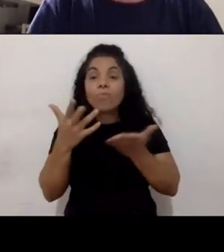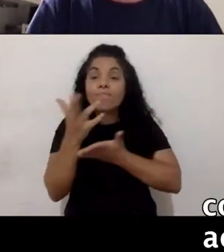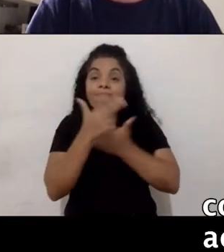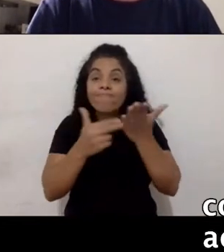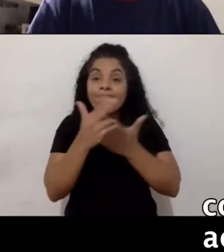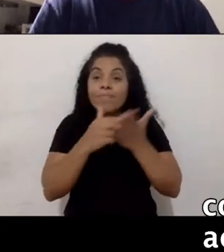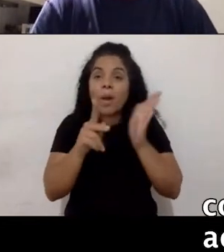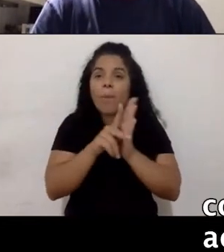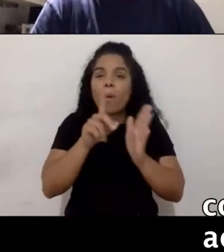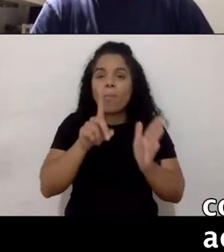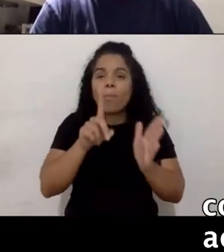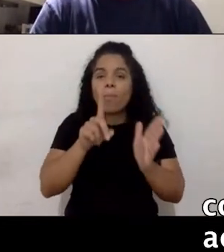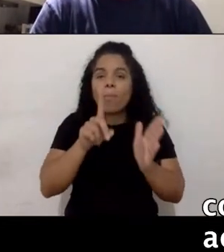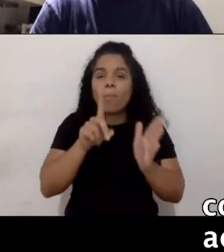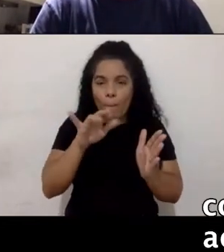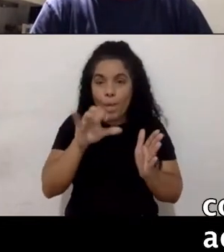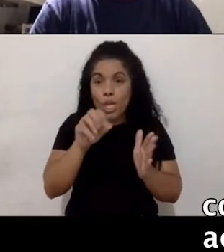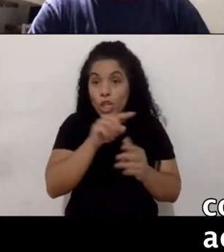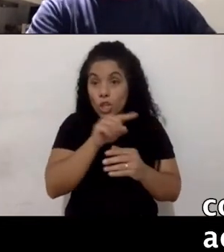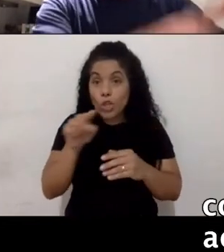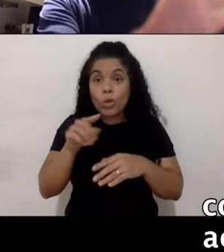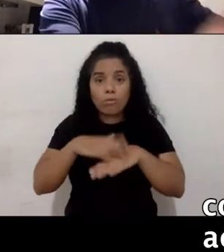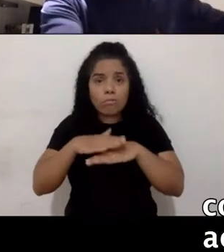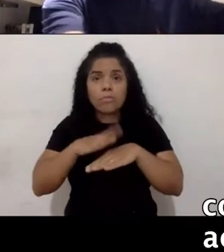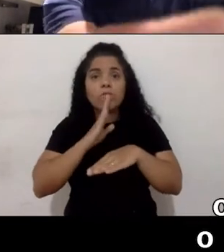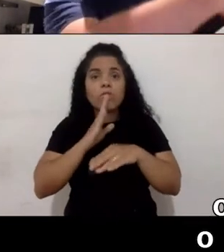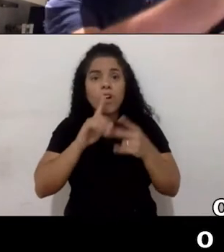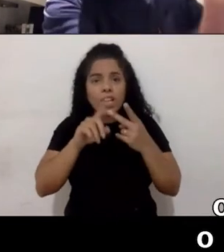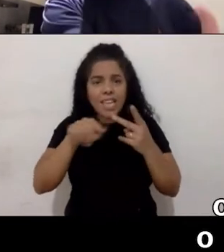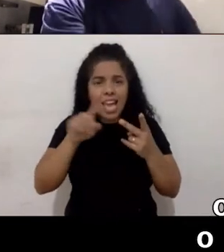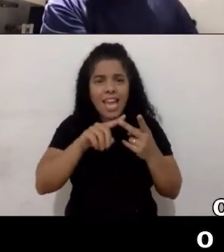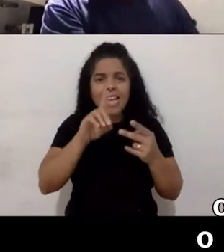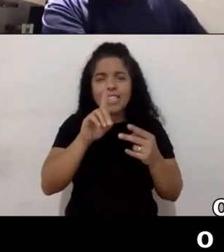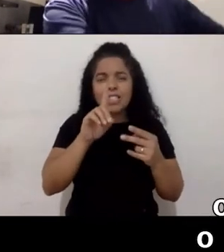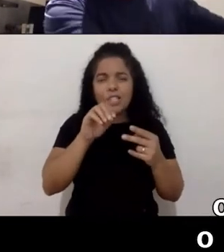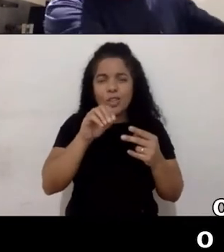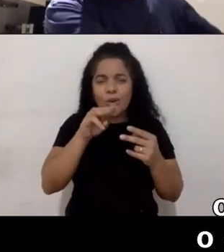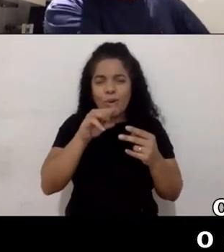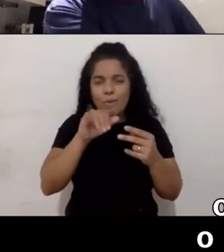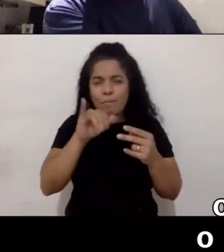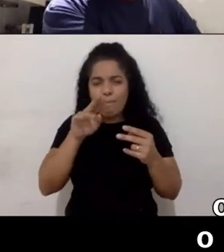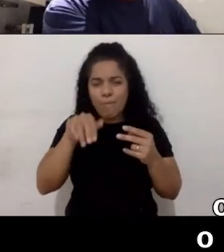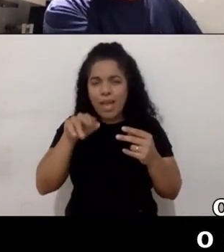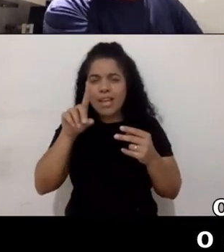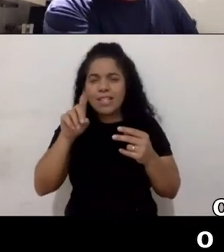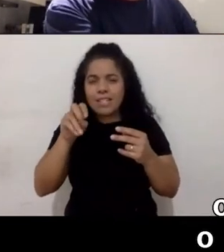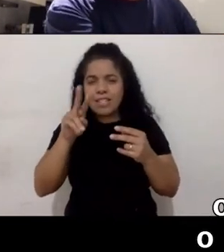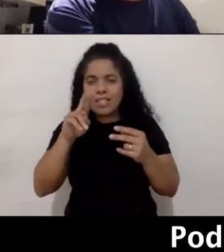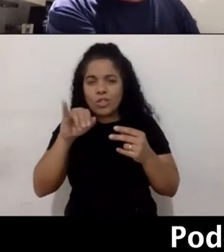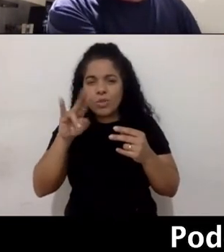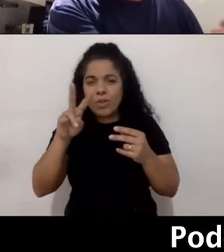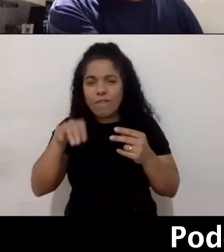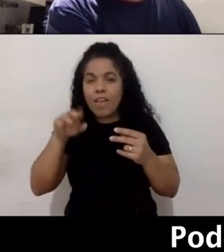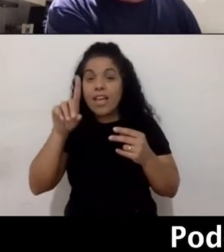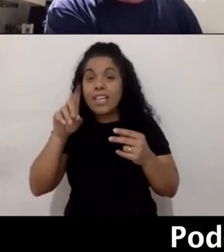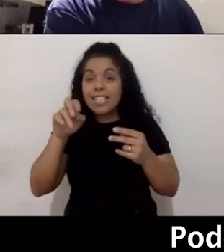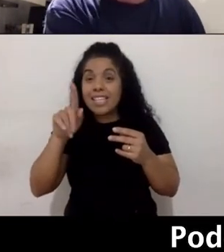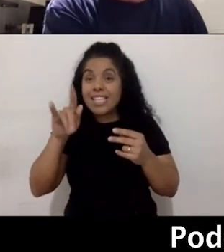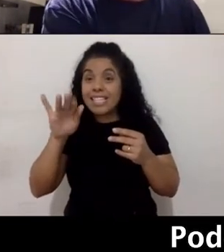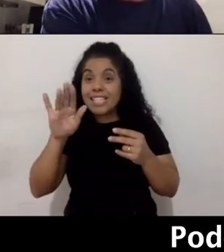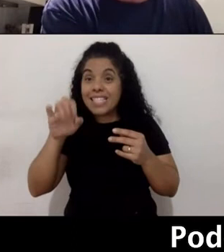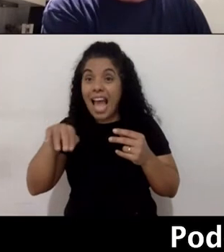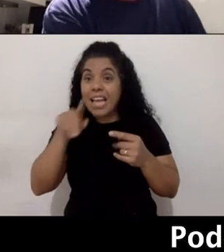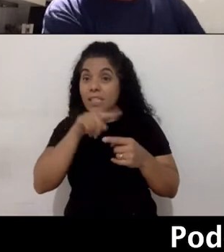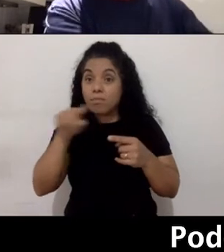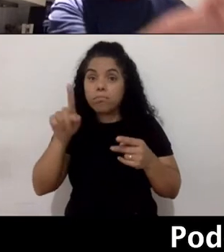design, for how you look at your business domain and what your applications are doing, what they're providing to your users, your customers, and your business, you